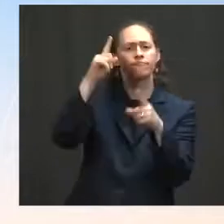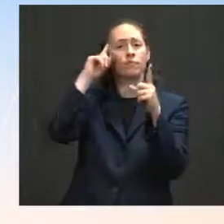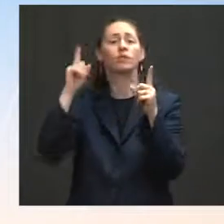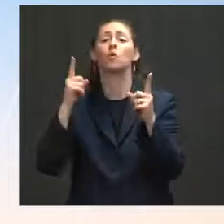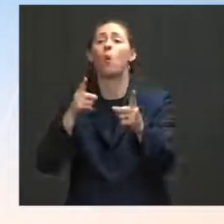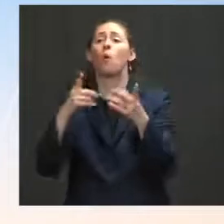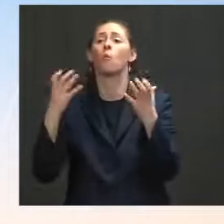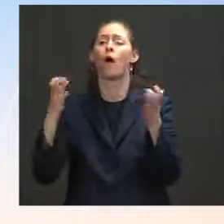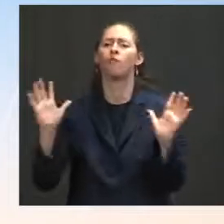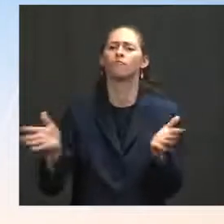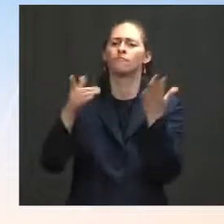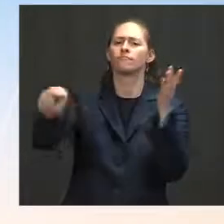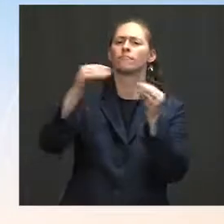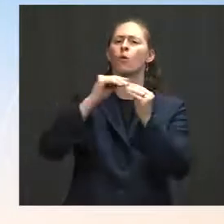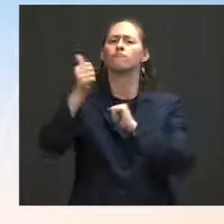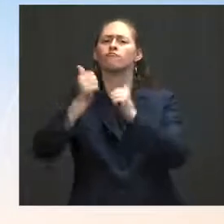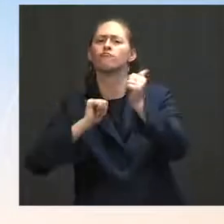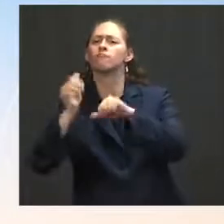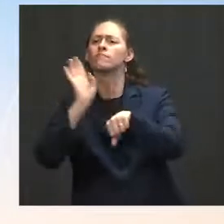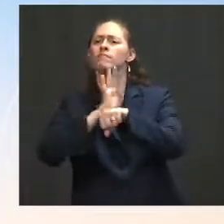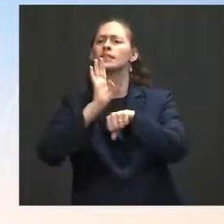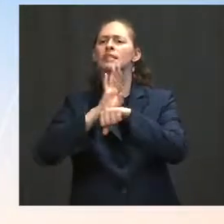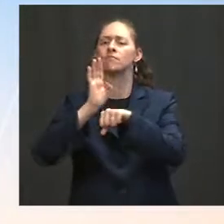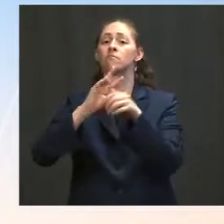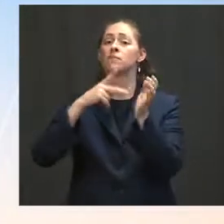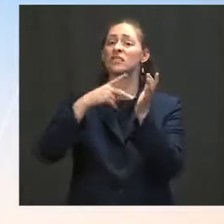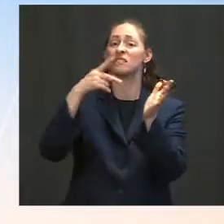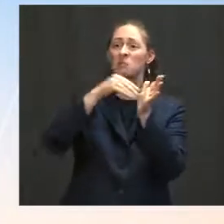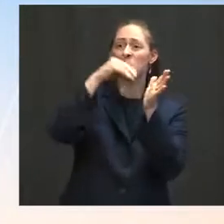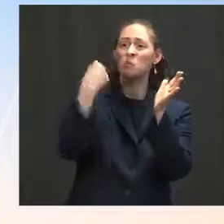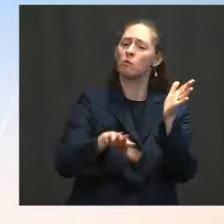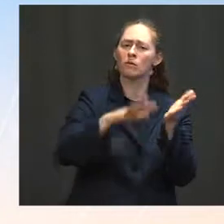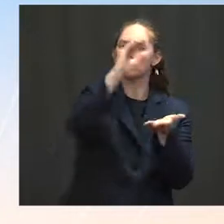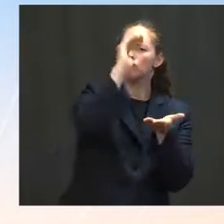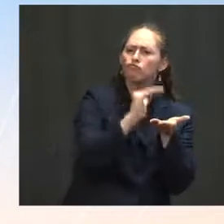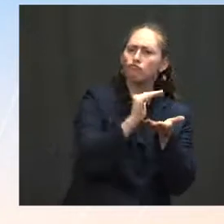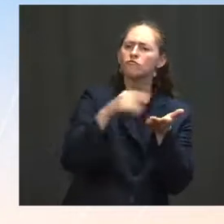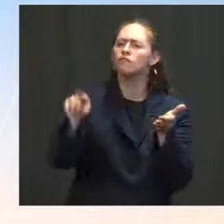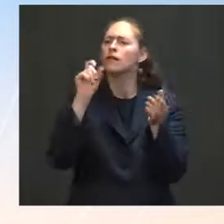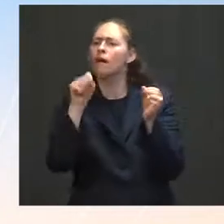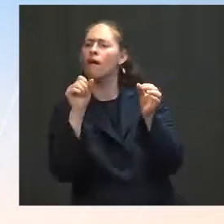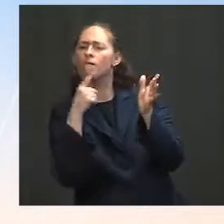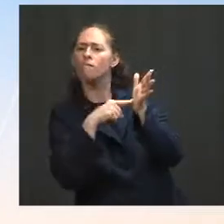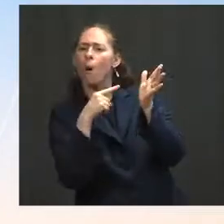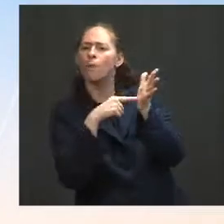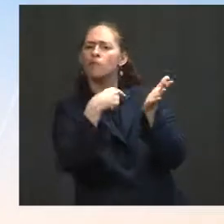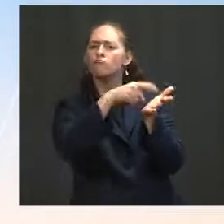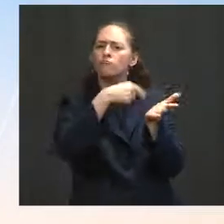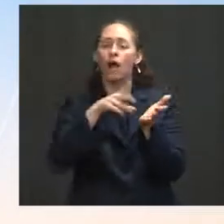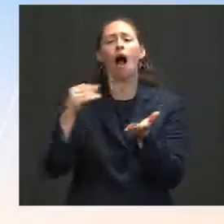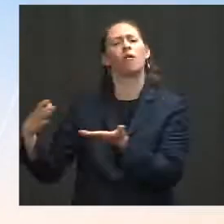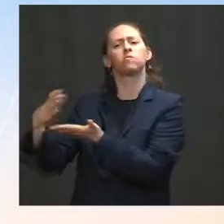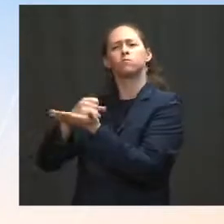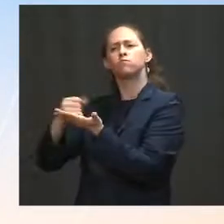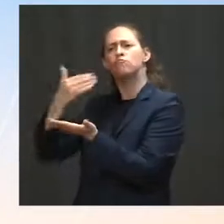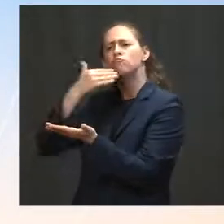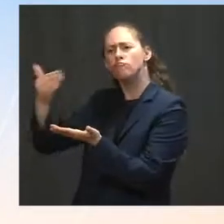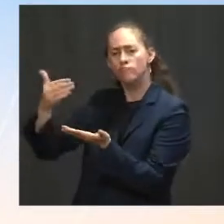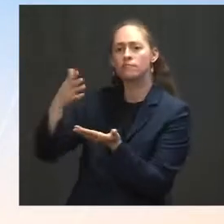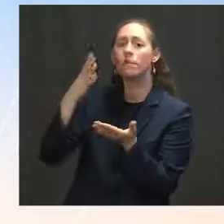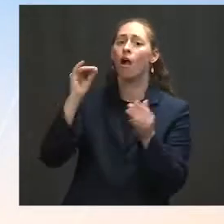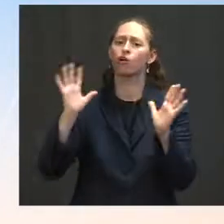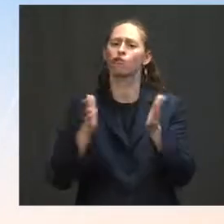goals: lower prices for consumers, higher wages for workers, and more innovation and economic growth. Lack of competition drives up prices